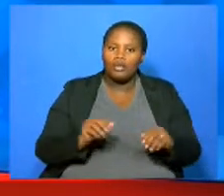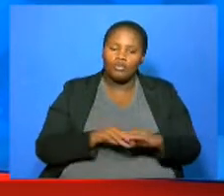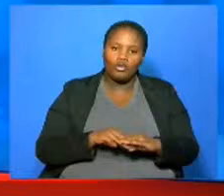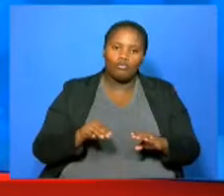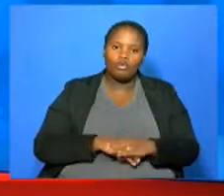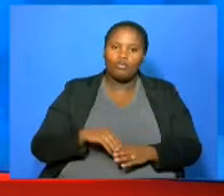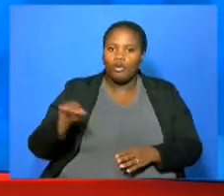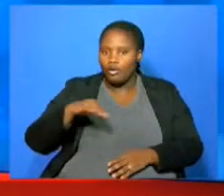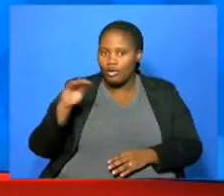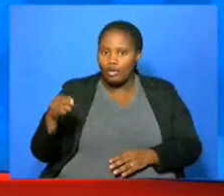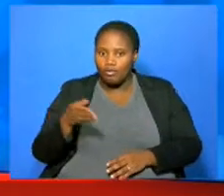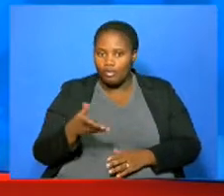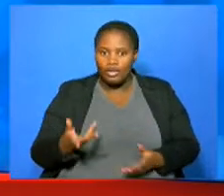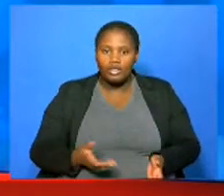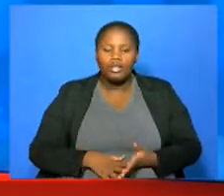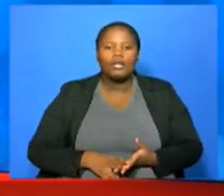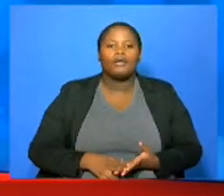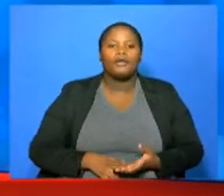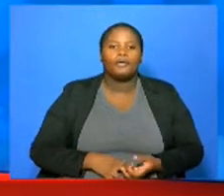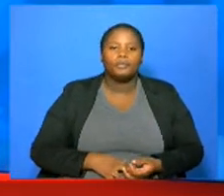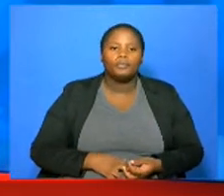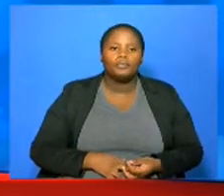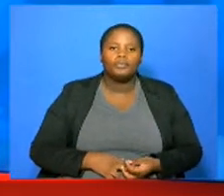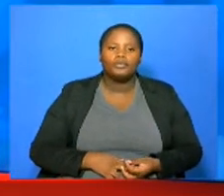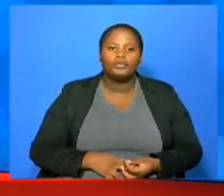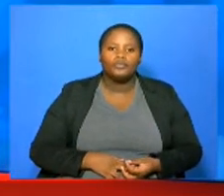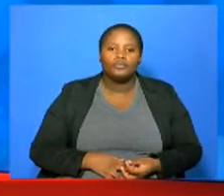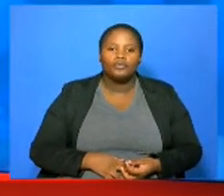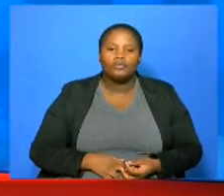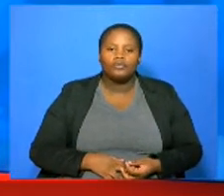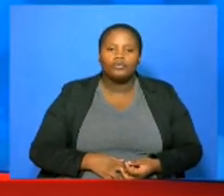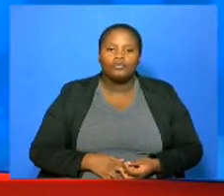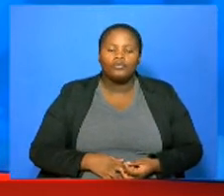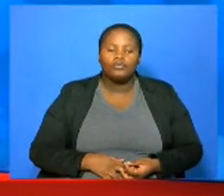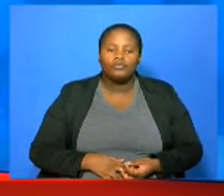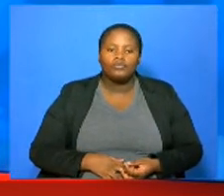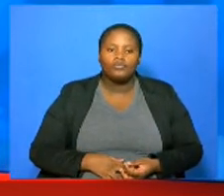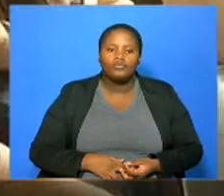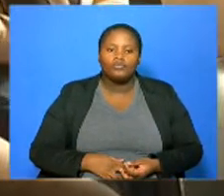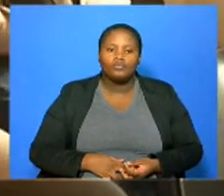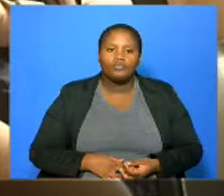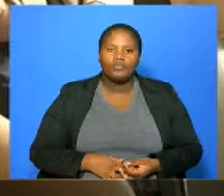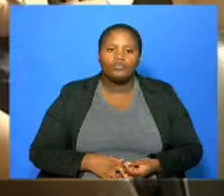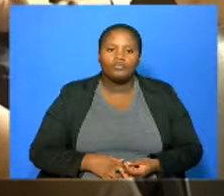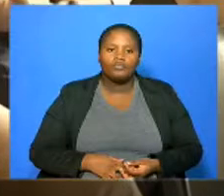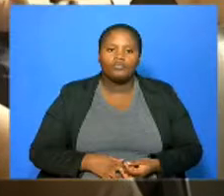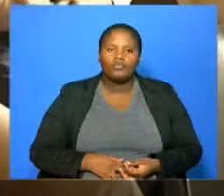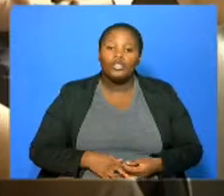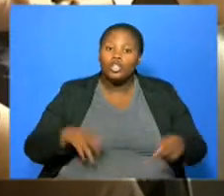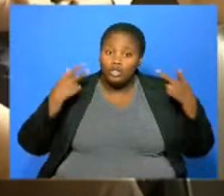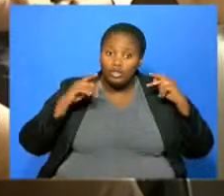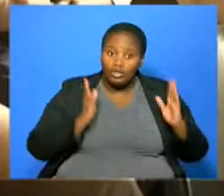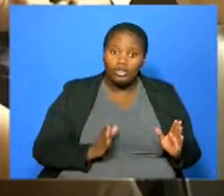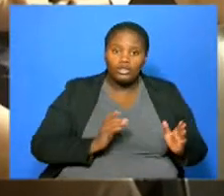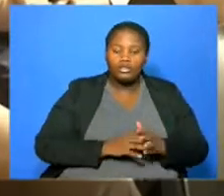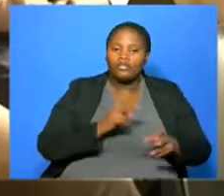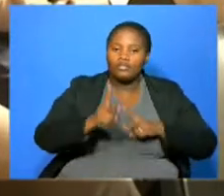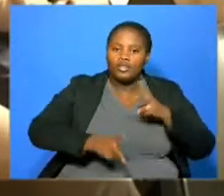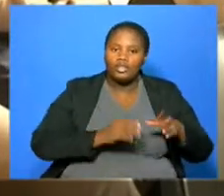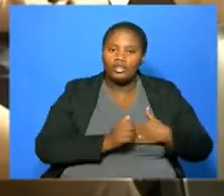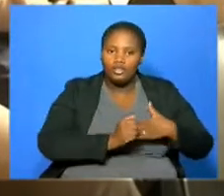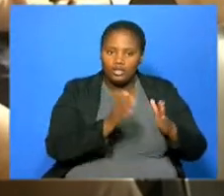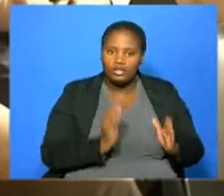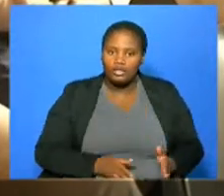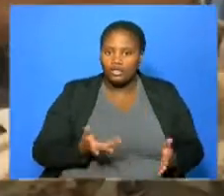Parliament for Shoshone, Mr. Aubrey Lesasu. Lavmo Mario with the report. Dikgosi as village leaders